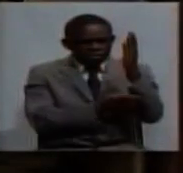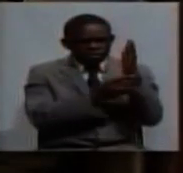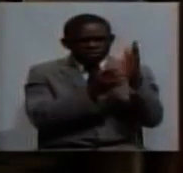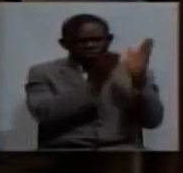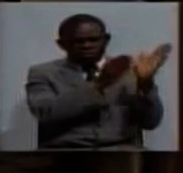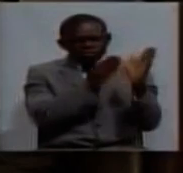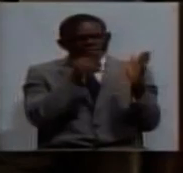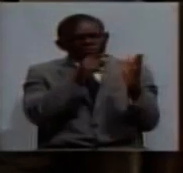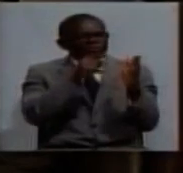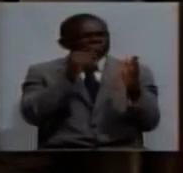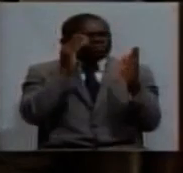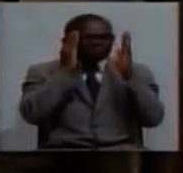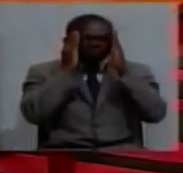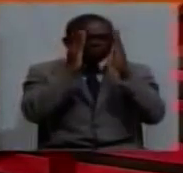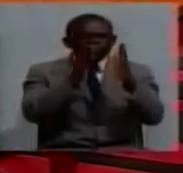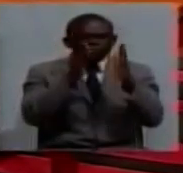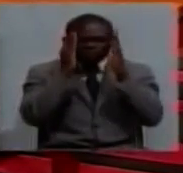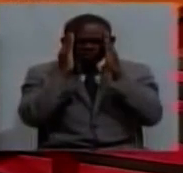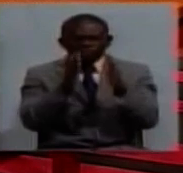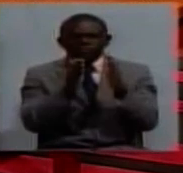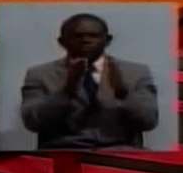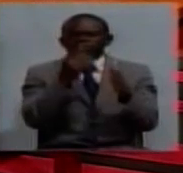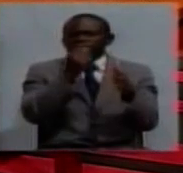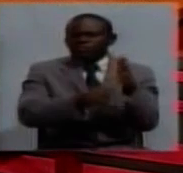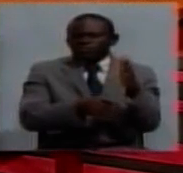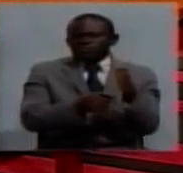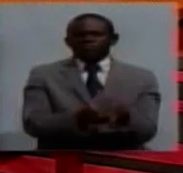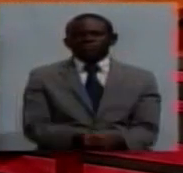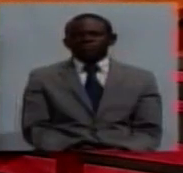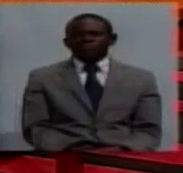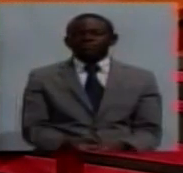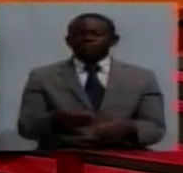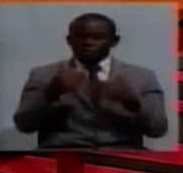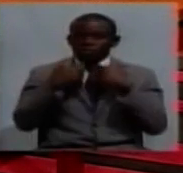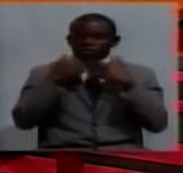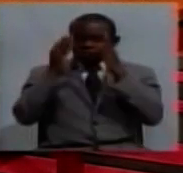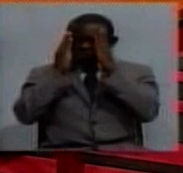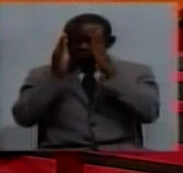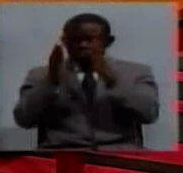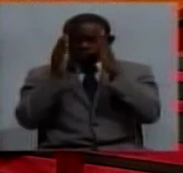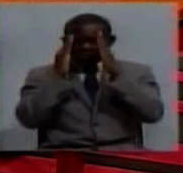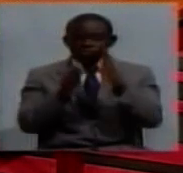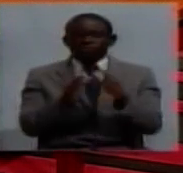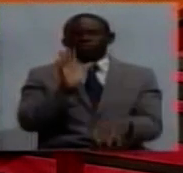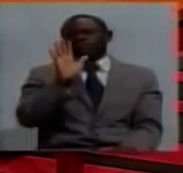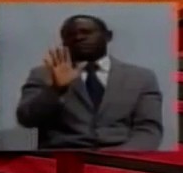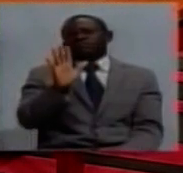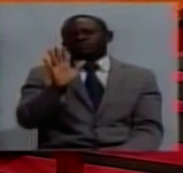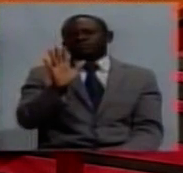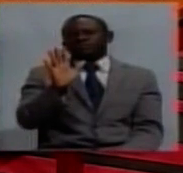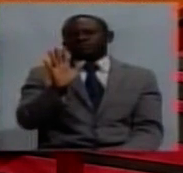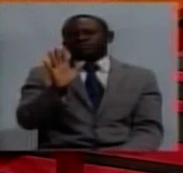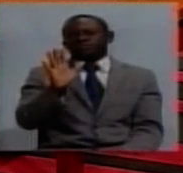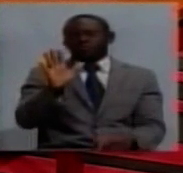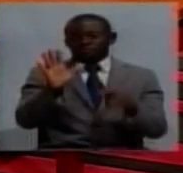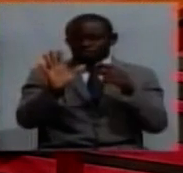areas? We have 5 pillars. So we're looking at economic